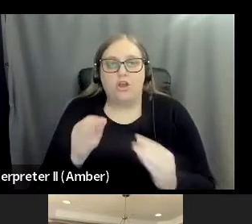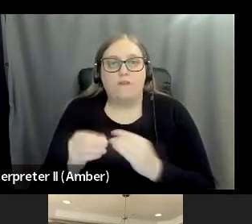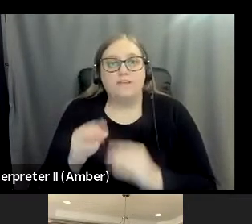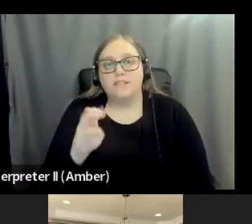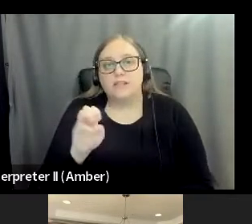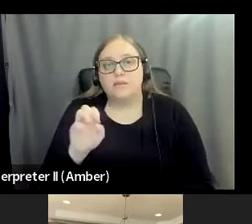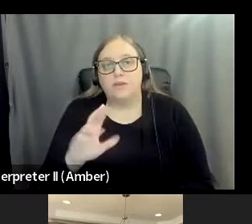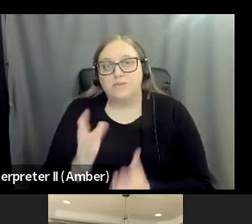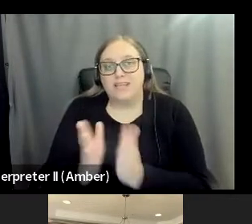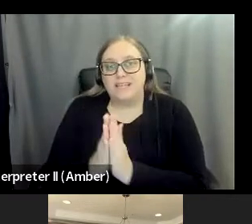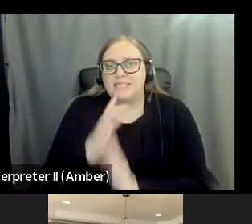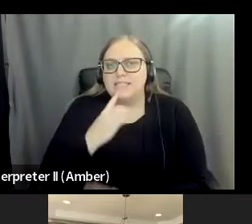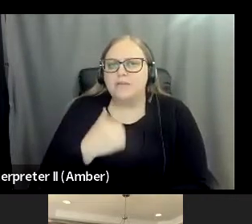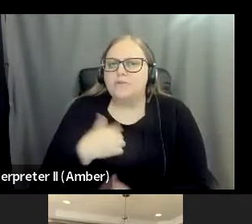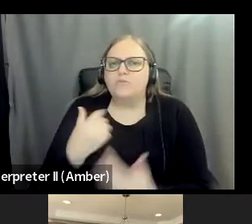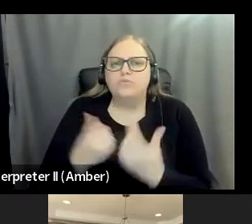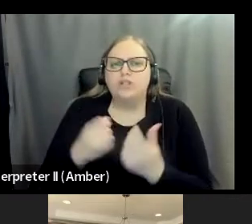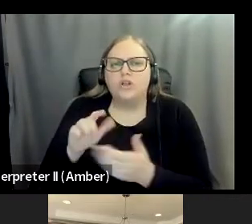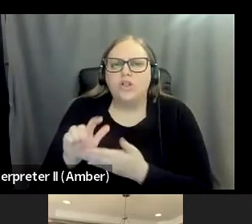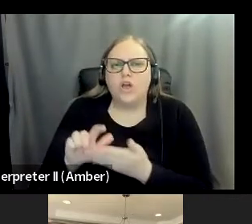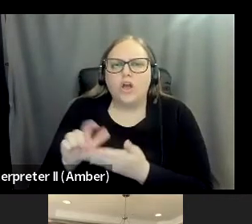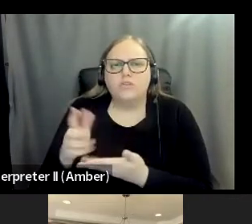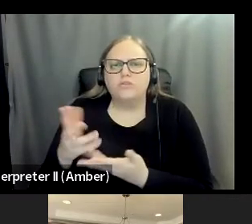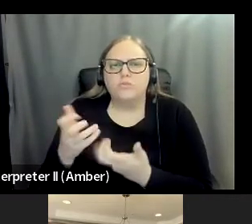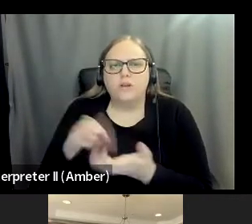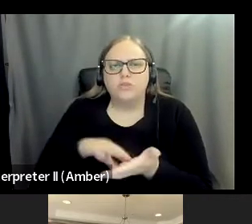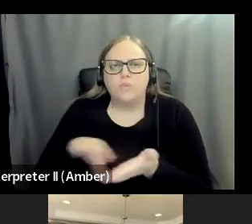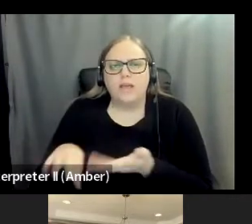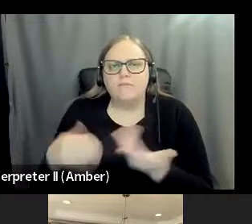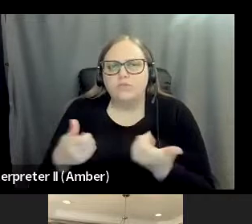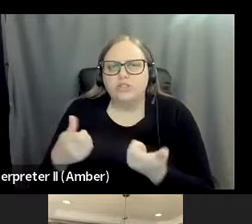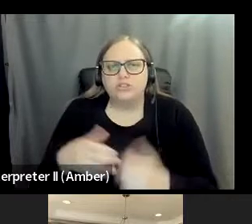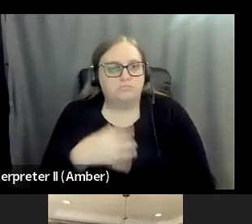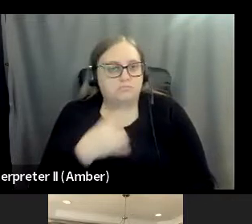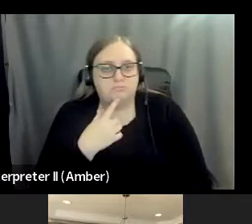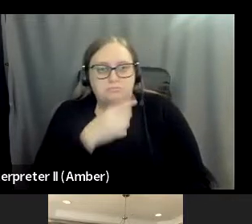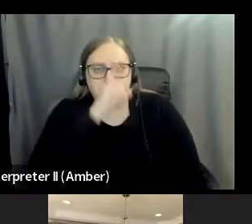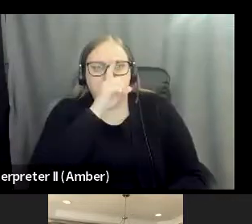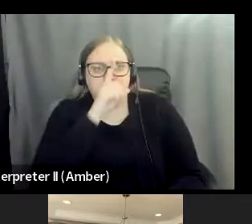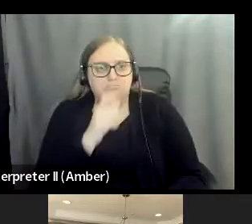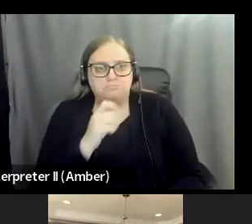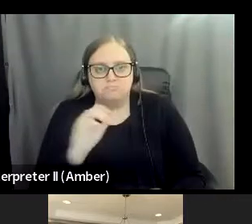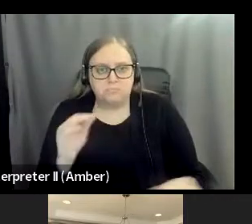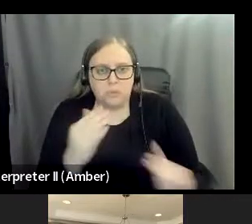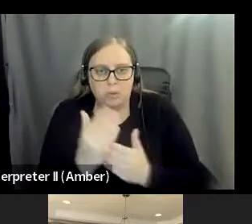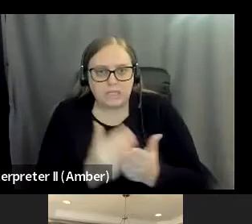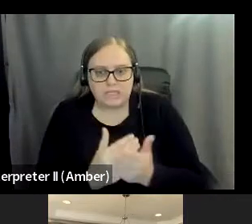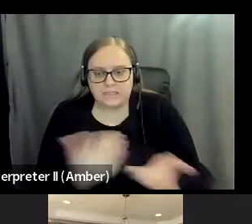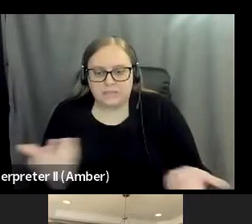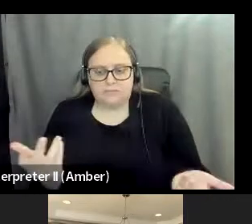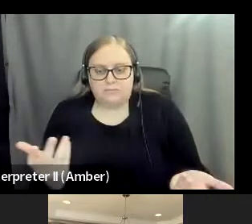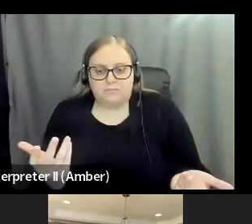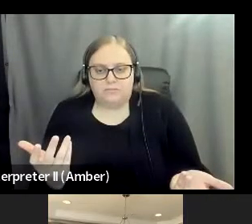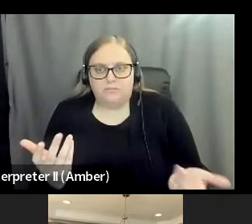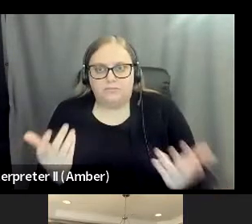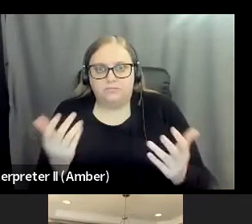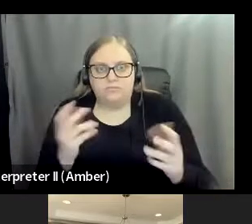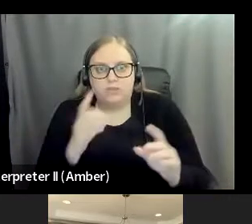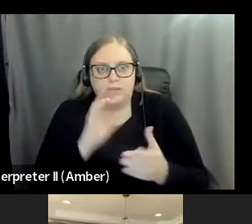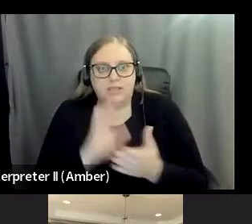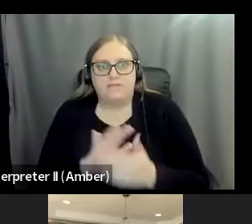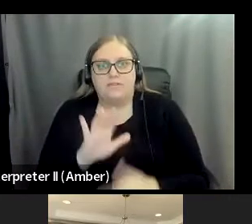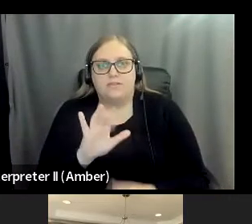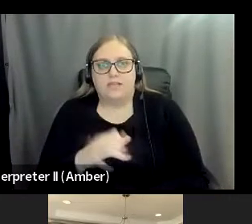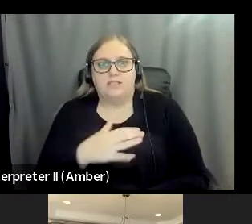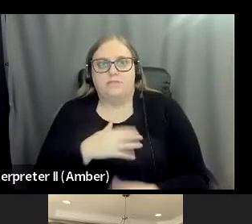well, tell us what laws you want to waive, that we couldn't get a list. I believe that's what my Ward